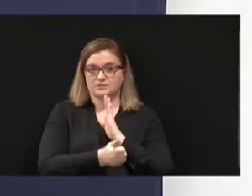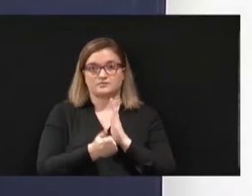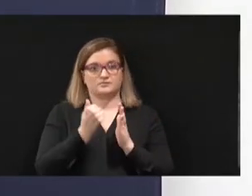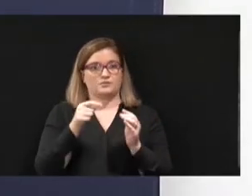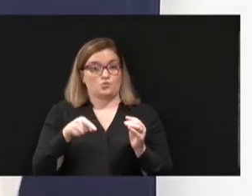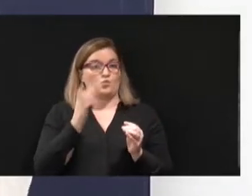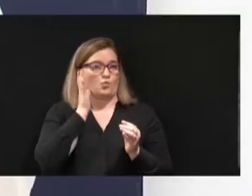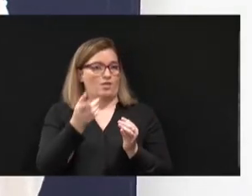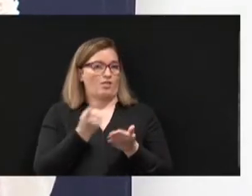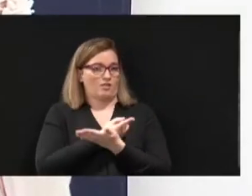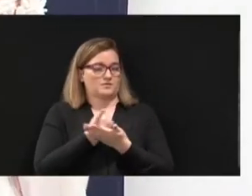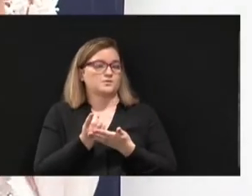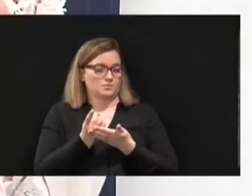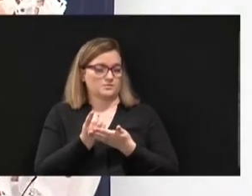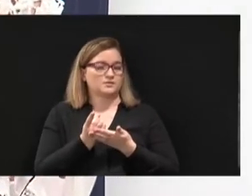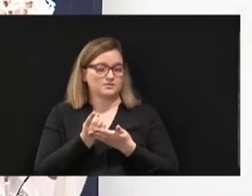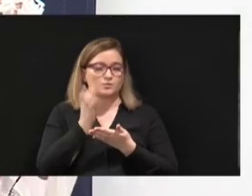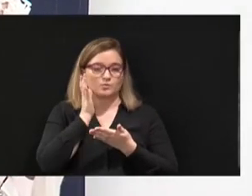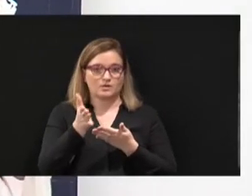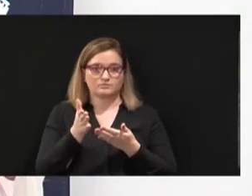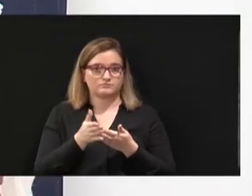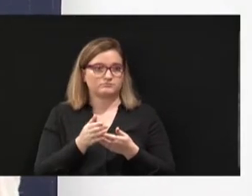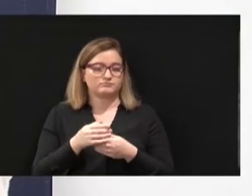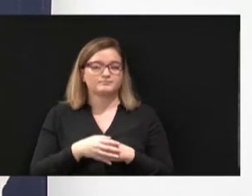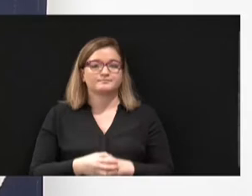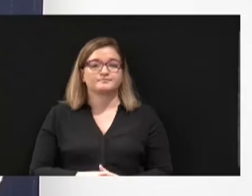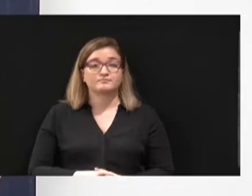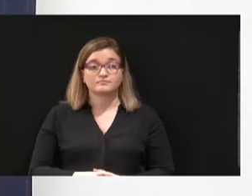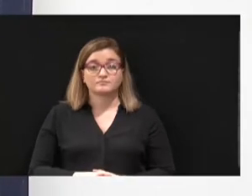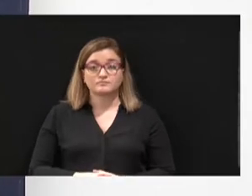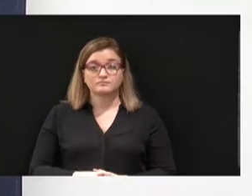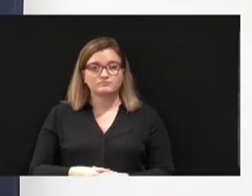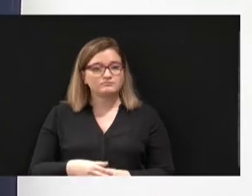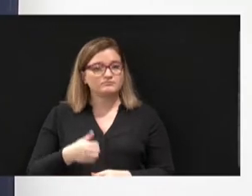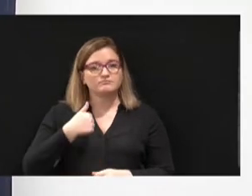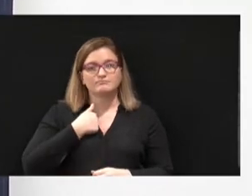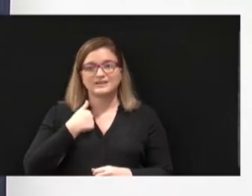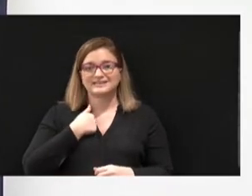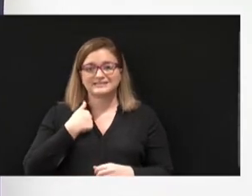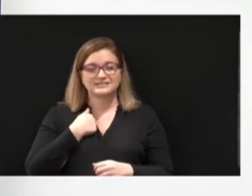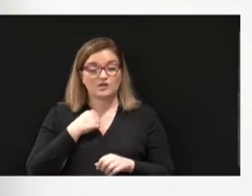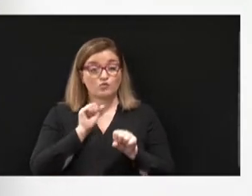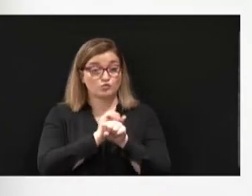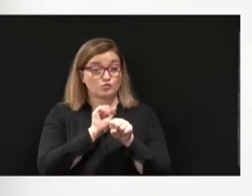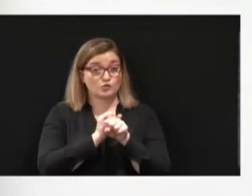I have never worked with a child who has dyslexia that doesn't have difficulties with spelling.